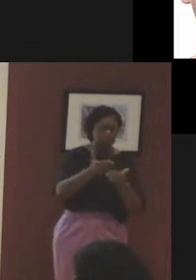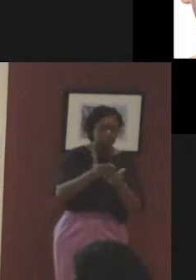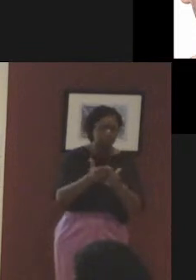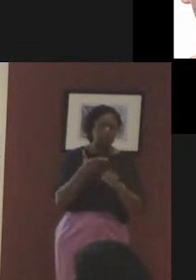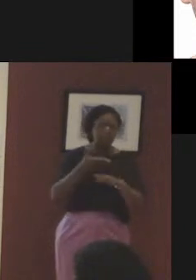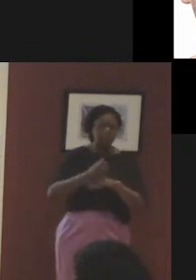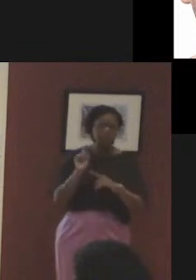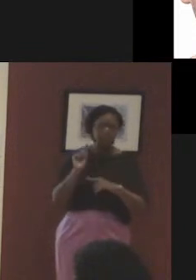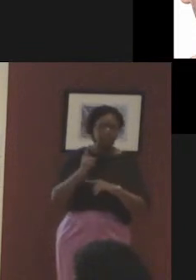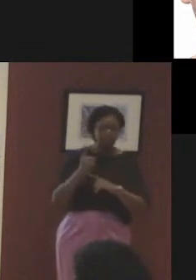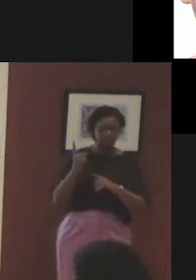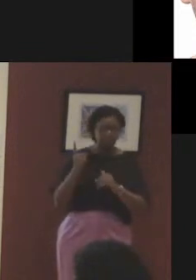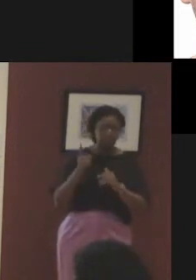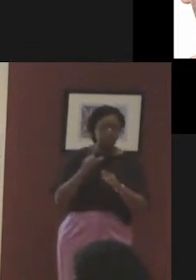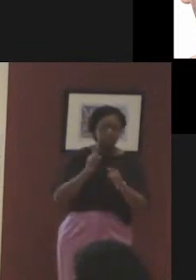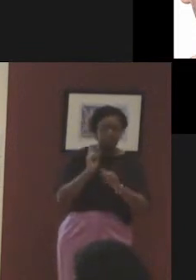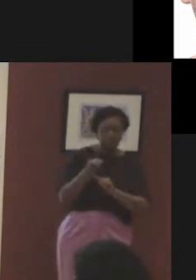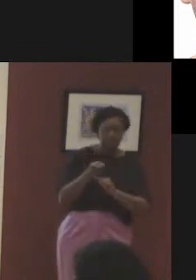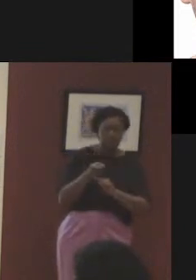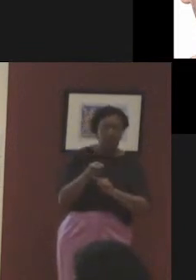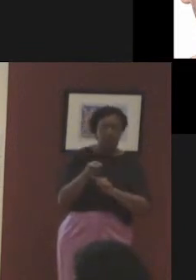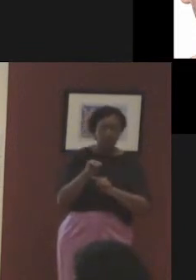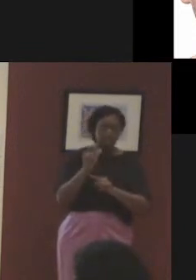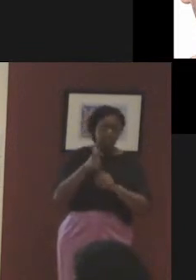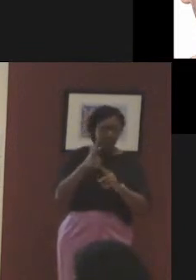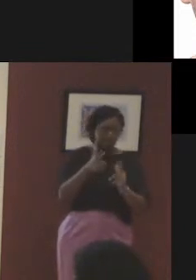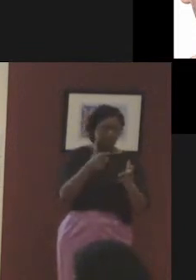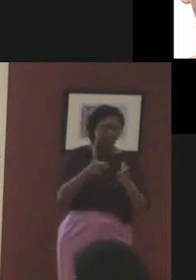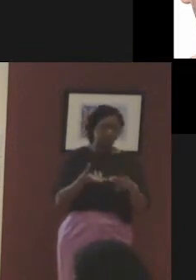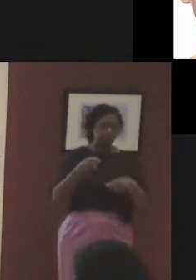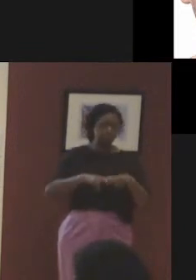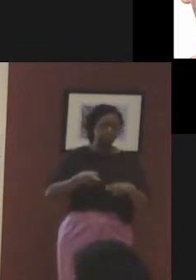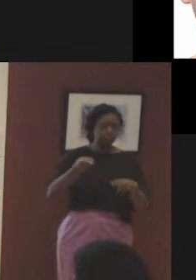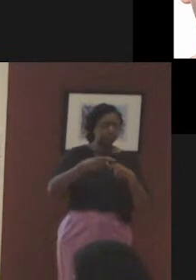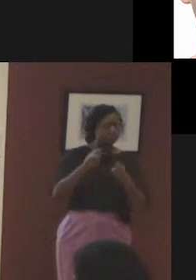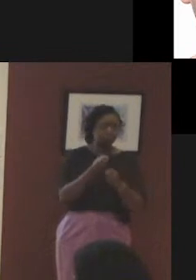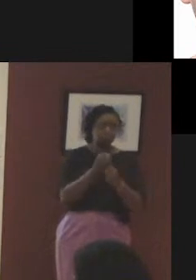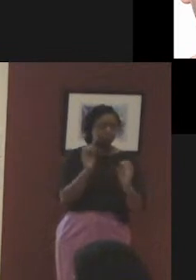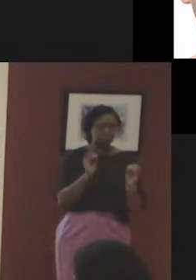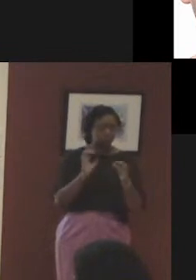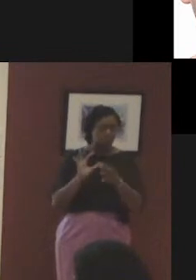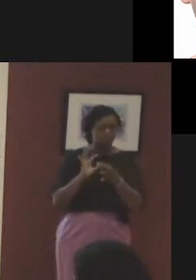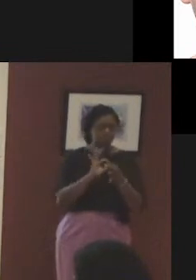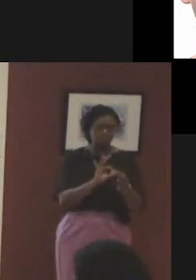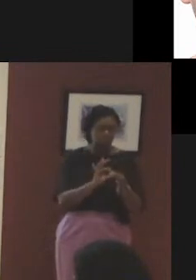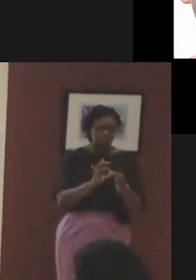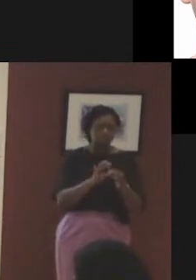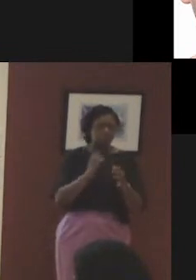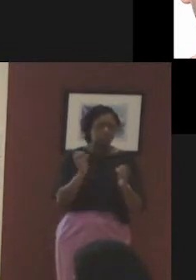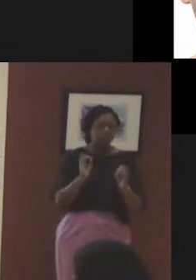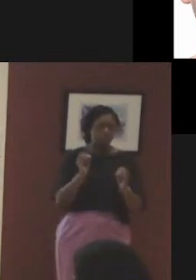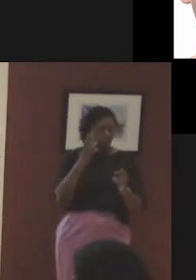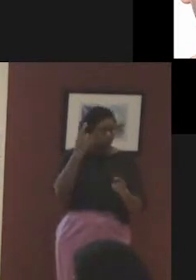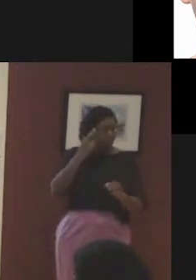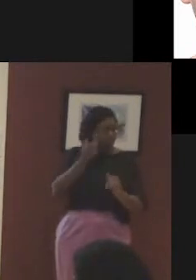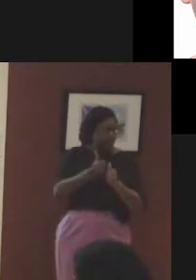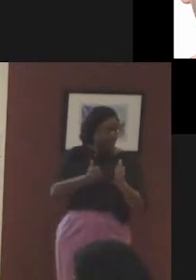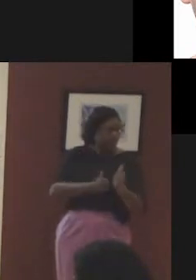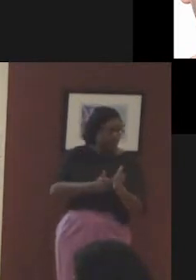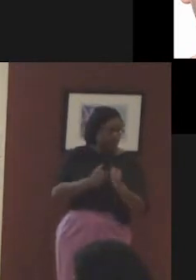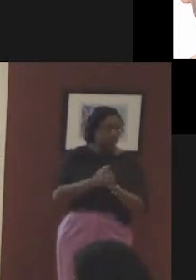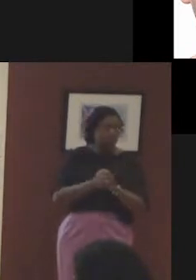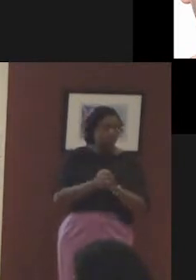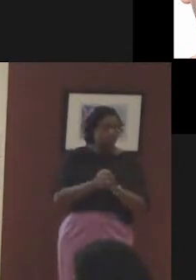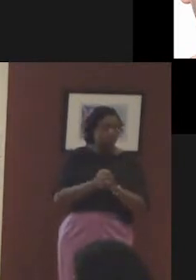the speed of delivery increases significantly, seemingly without reason. Although the facial expression of